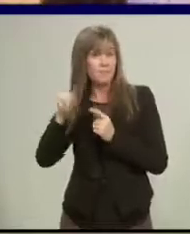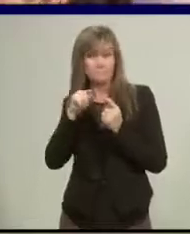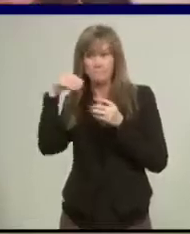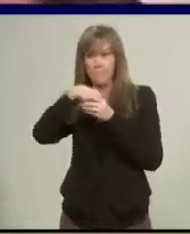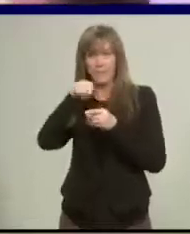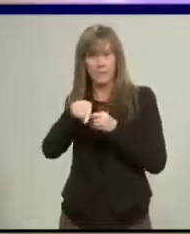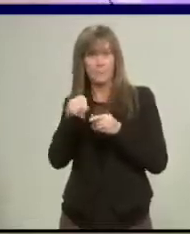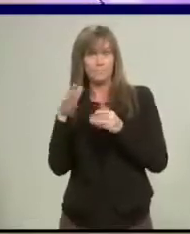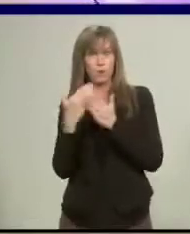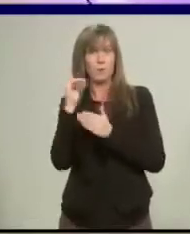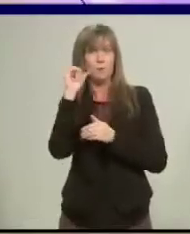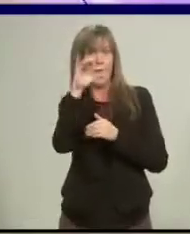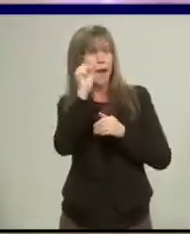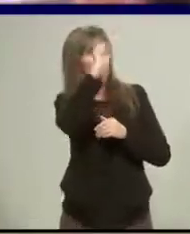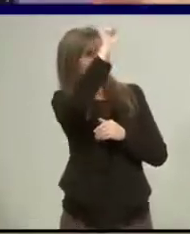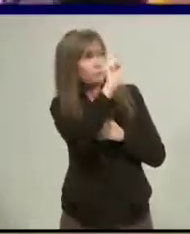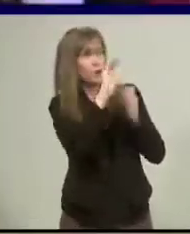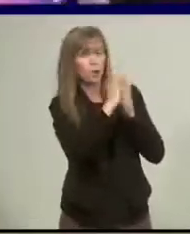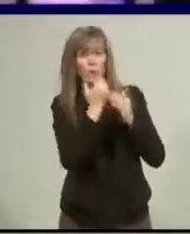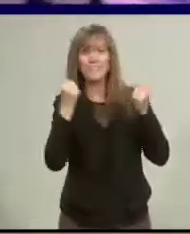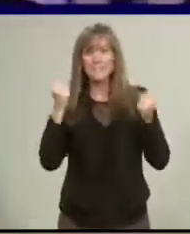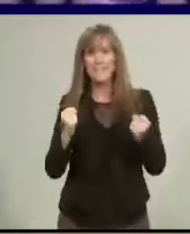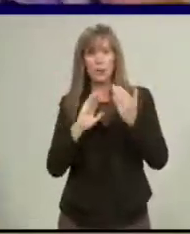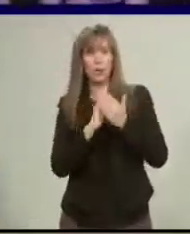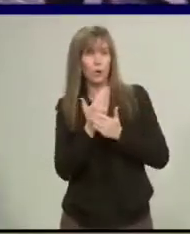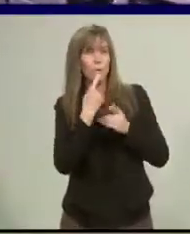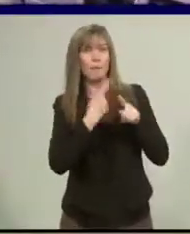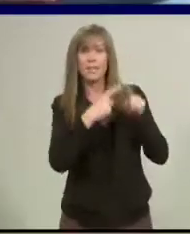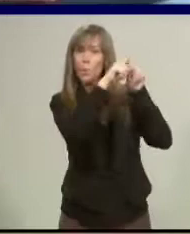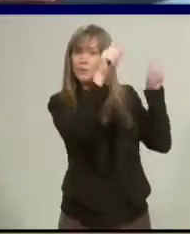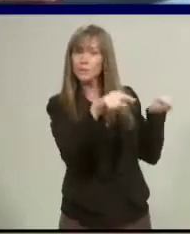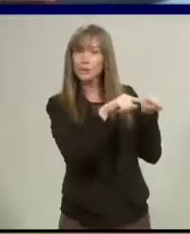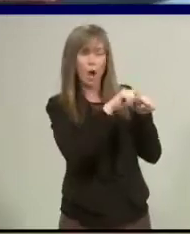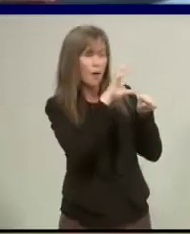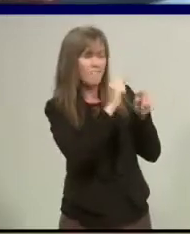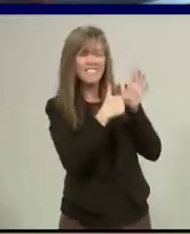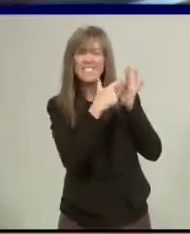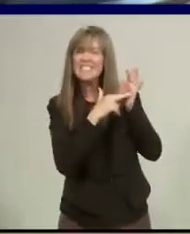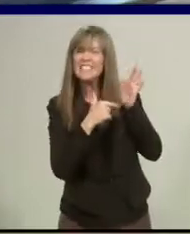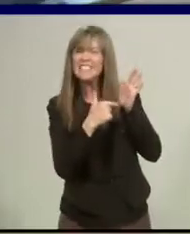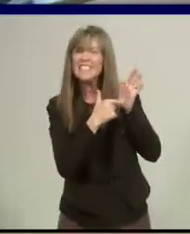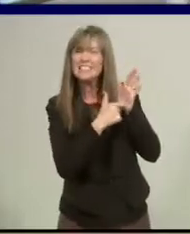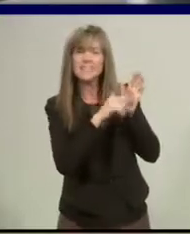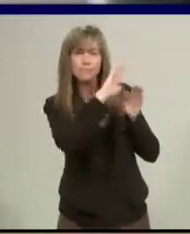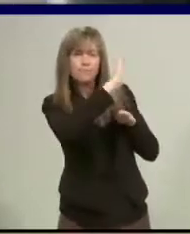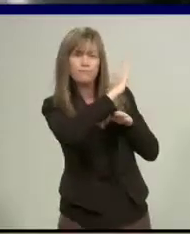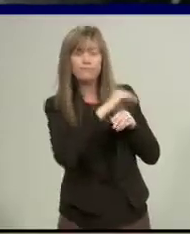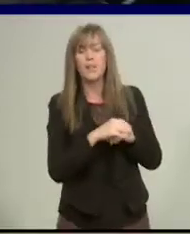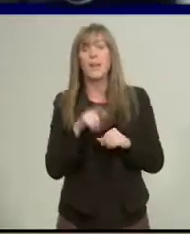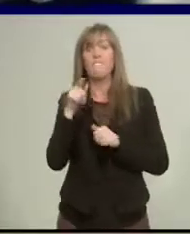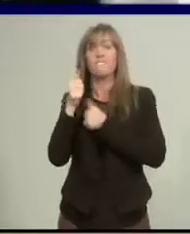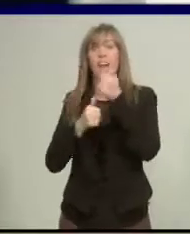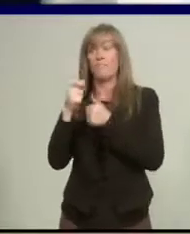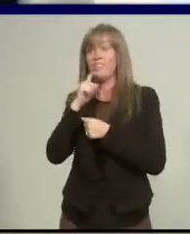as the overhead lockers, the new types of seats and the tinted windows. A favourite feature for the aircraft team are the